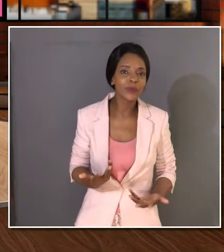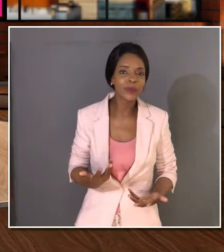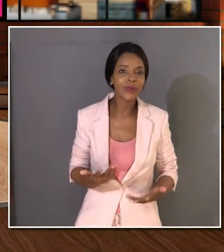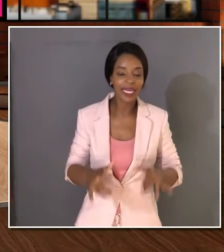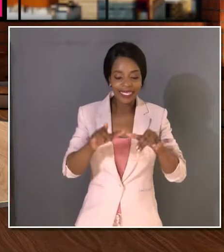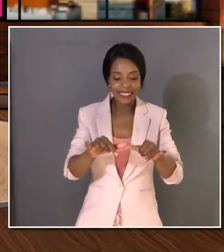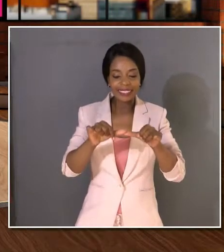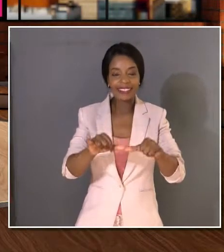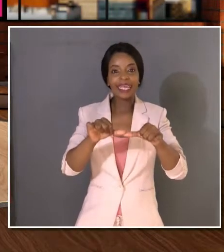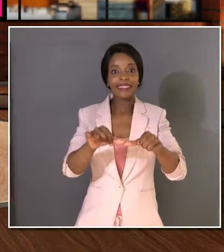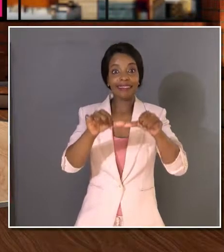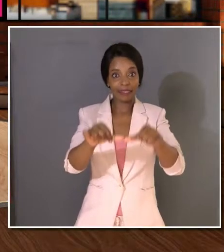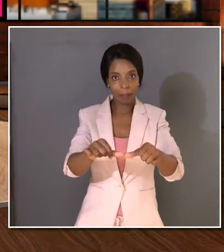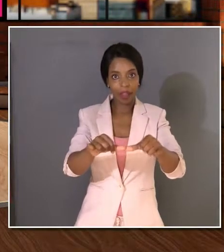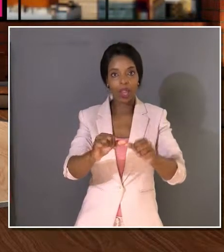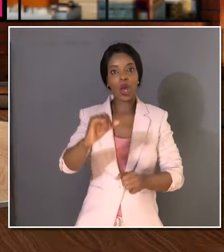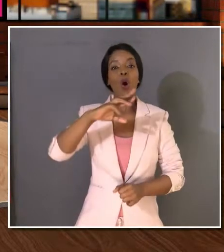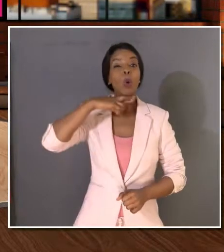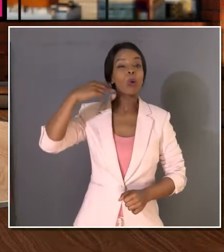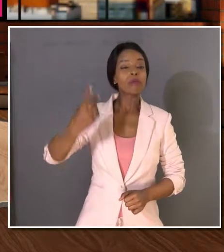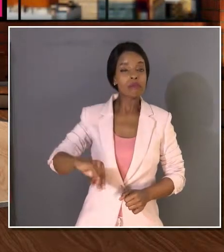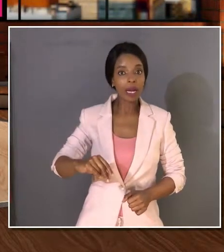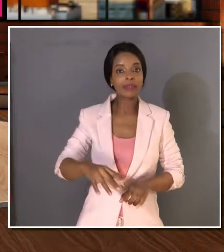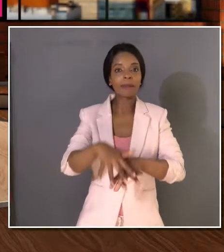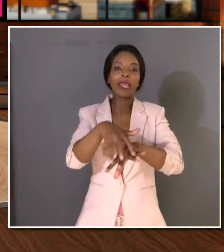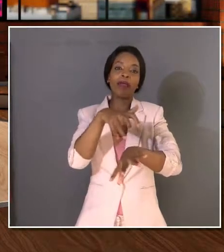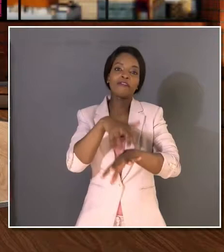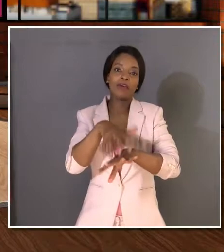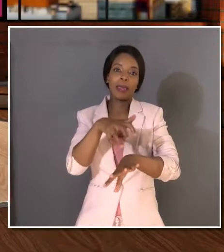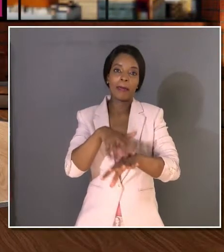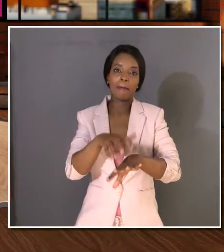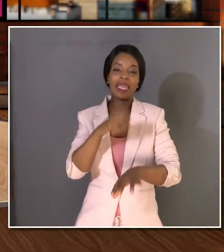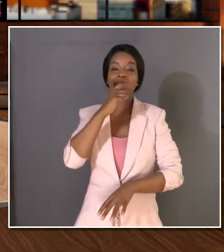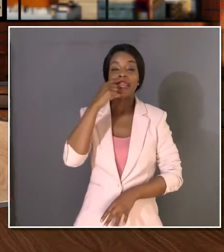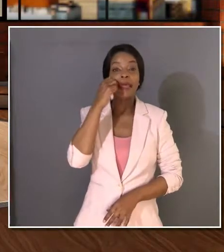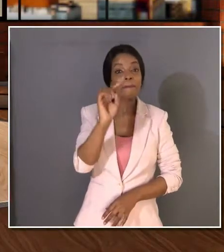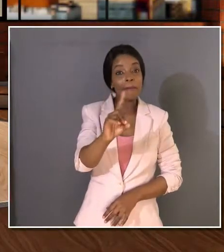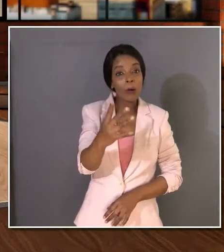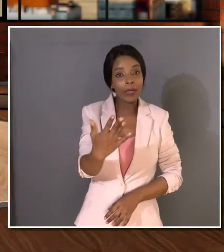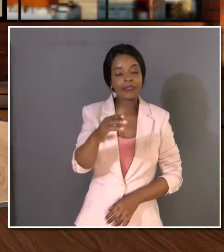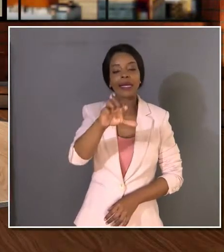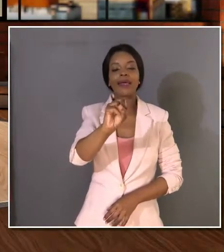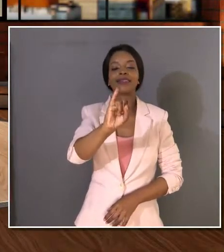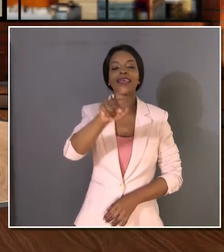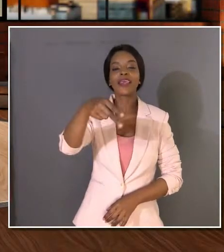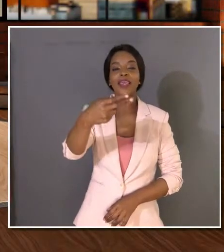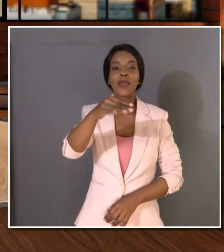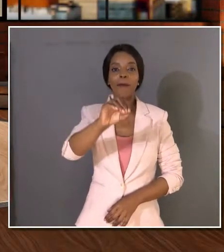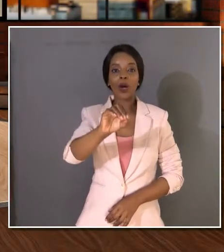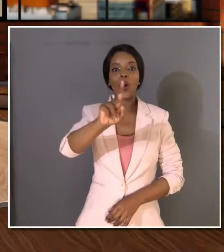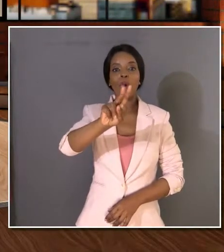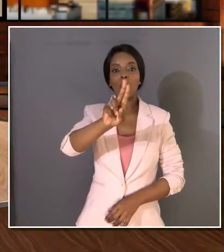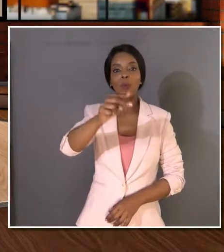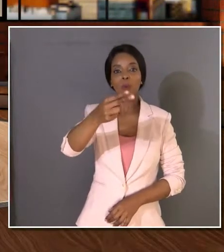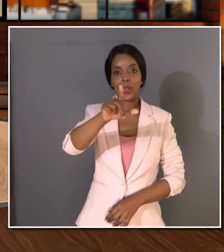Sustainable Organic Farming for the Vulnerable, Sipokuhle Community Development. This is a sustainable